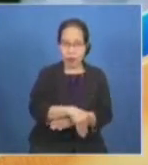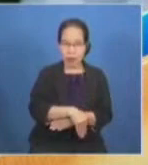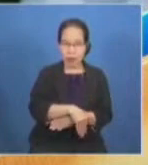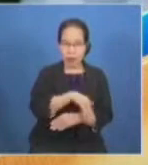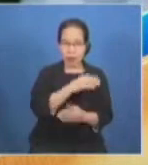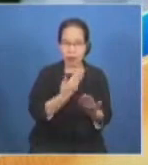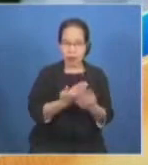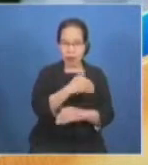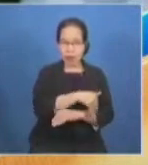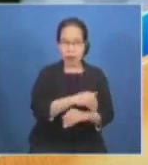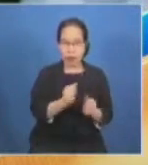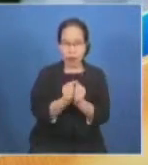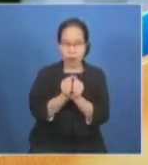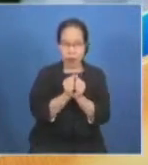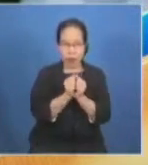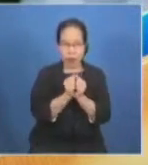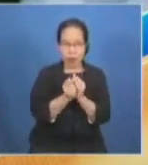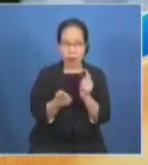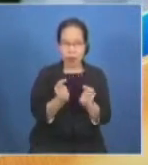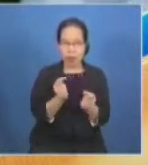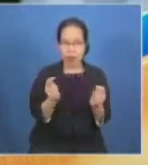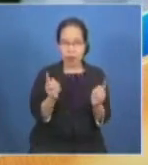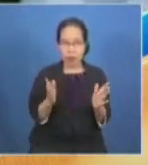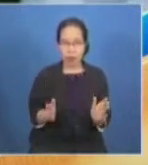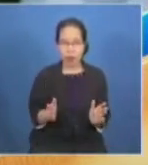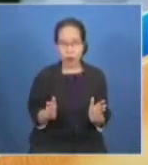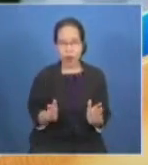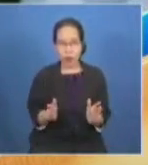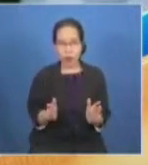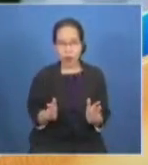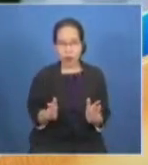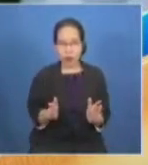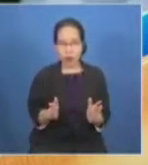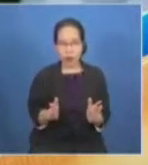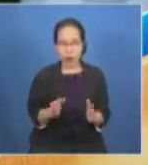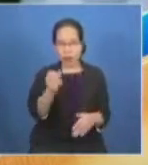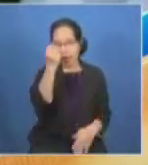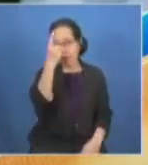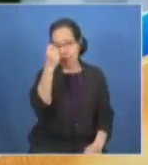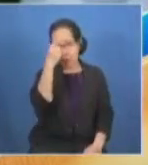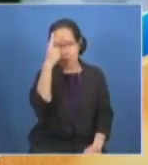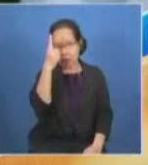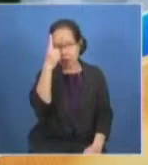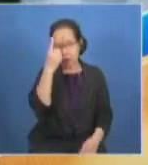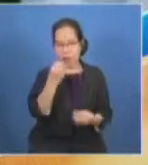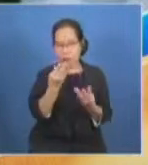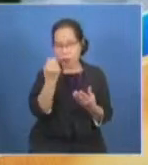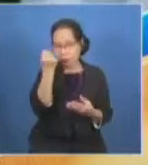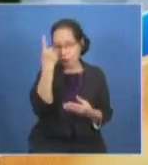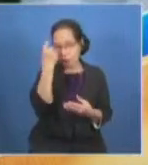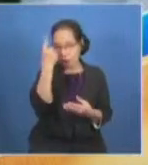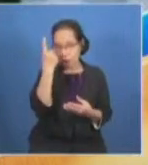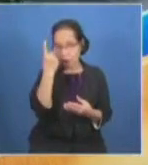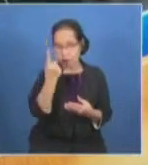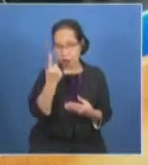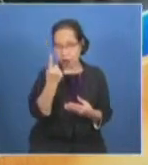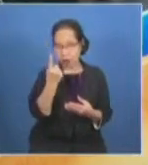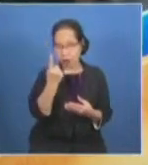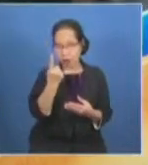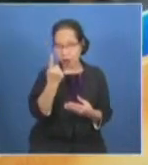Good evening. We have a translator, Kuya, so we can fully